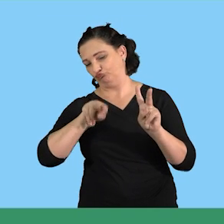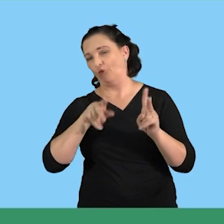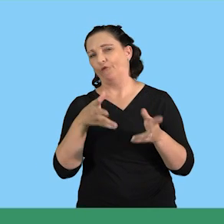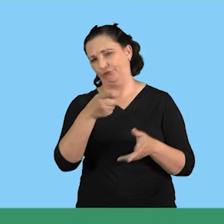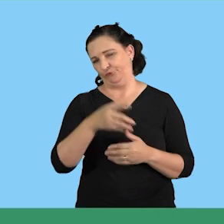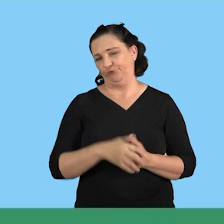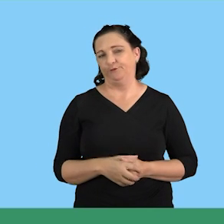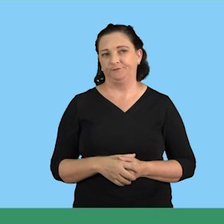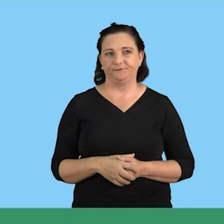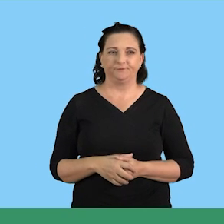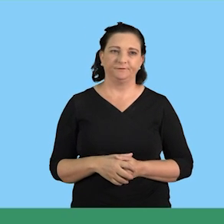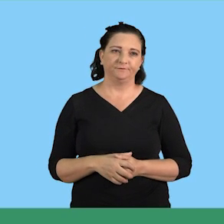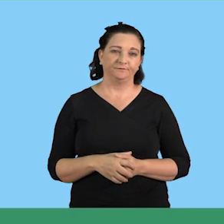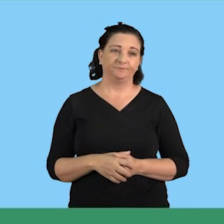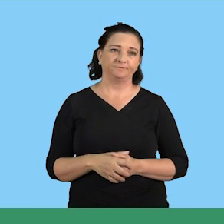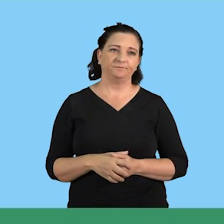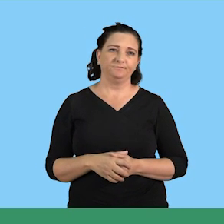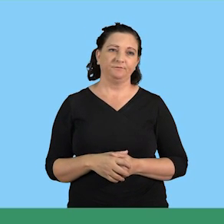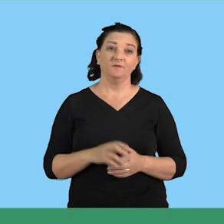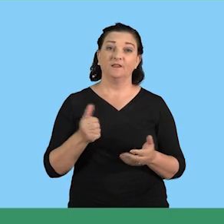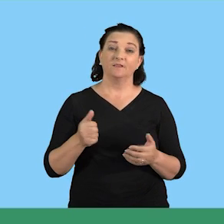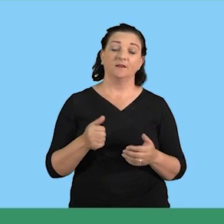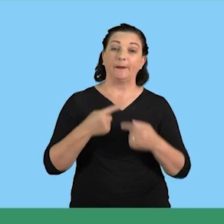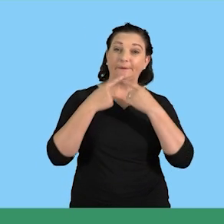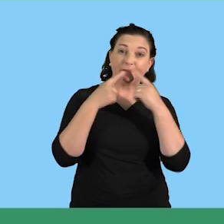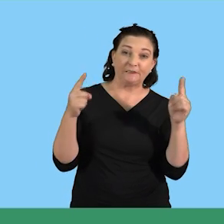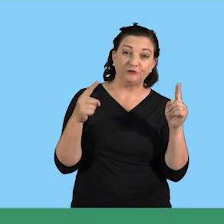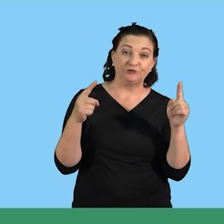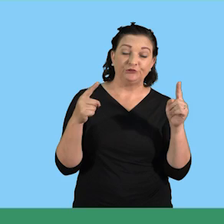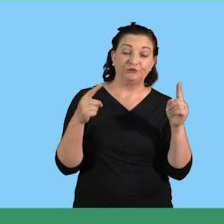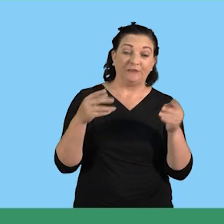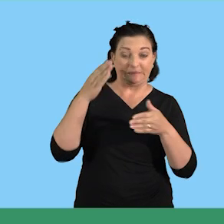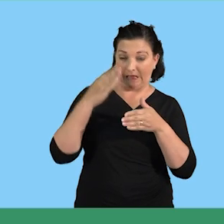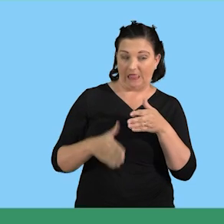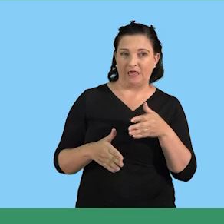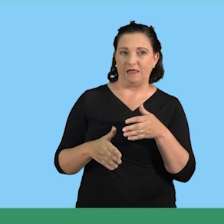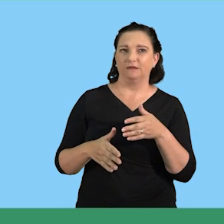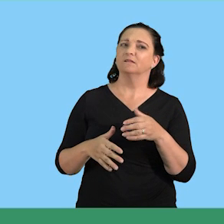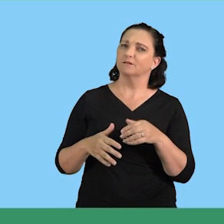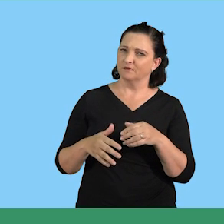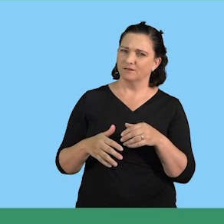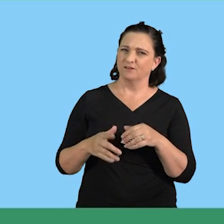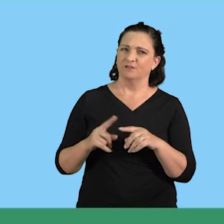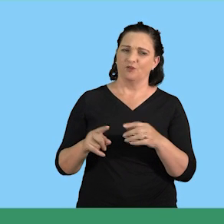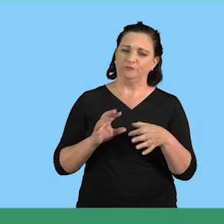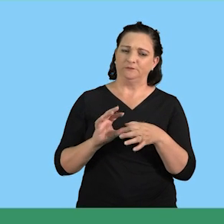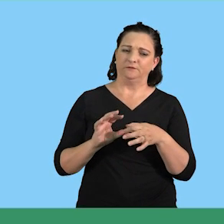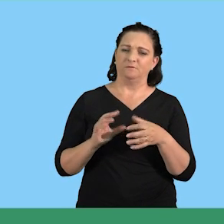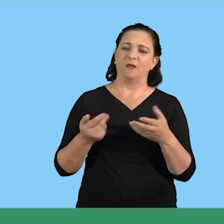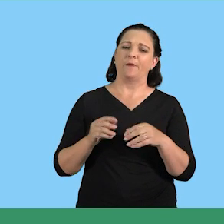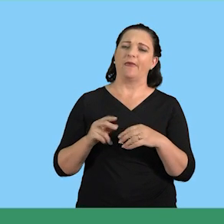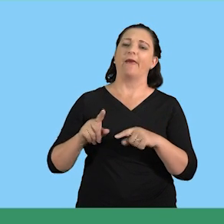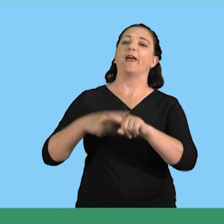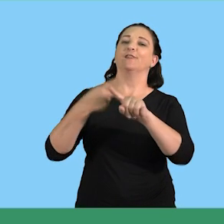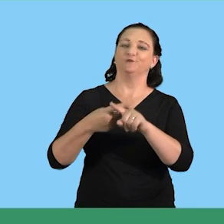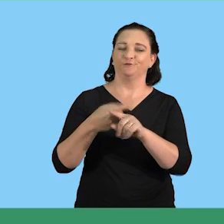you. All right, and with a closing message that the audience will remember over and above the visual aid. But